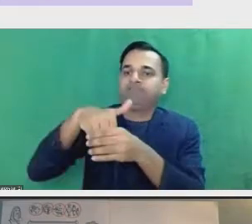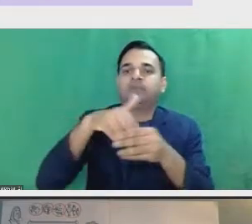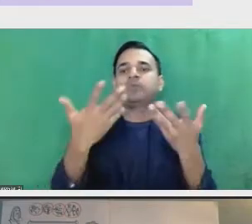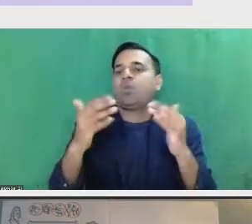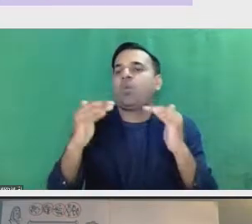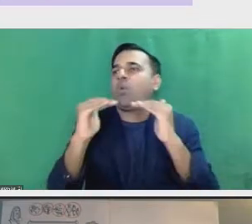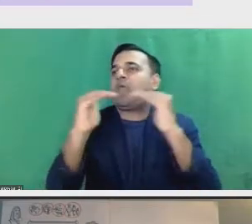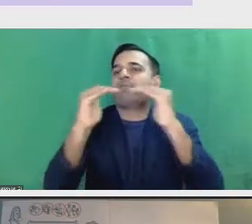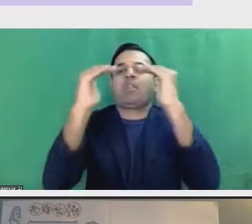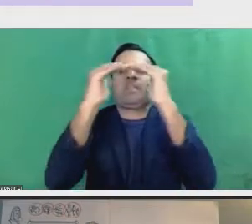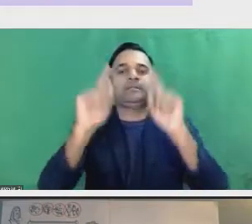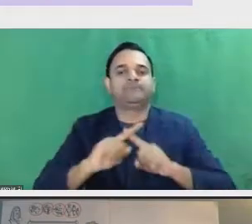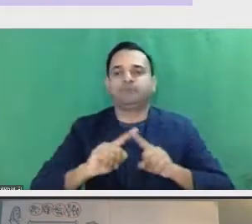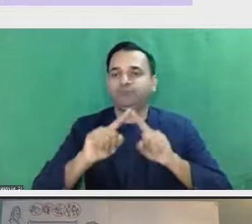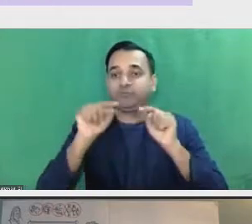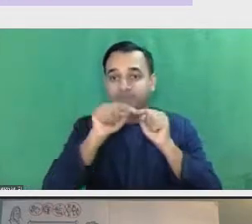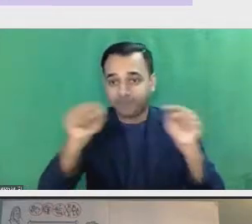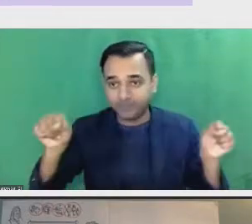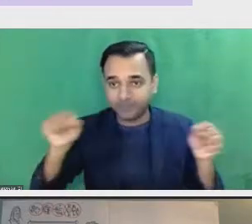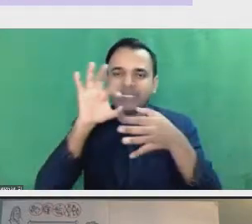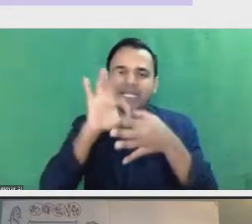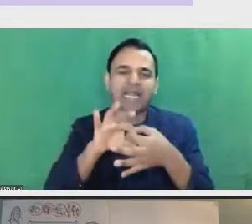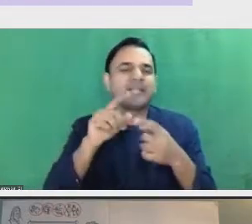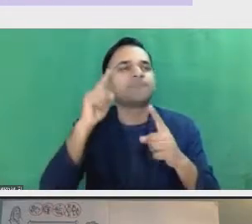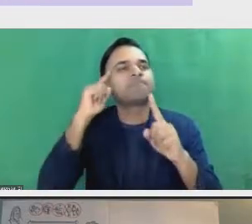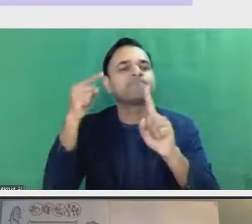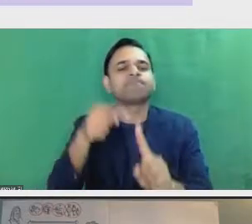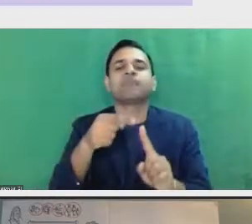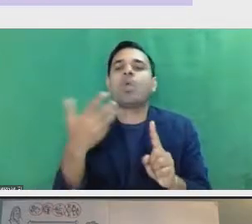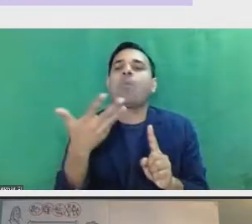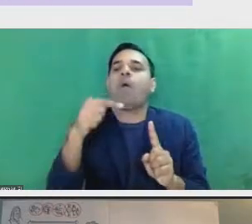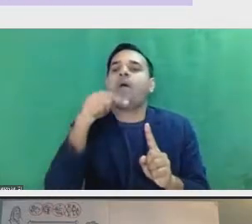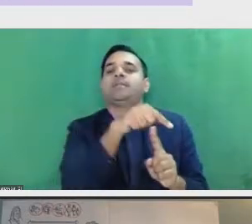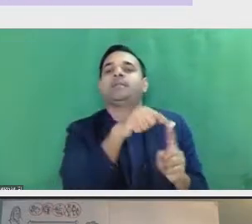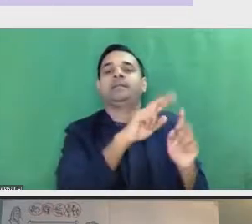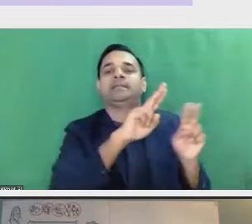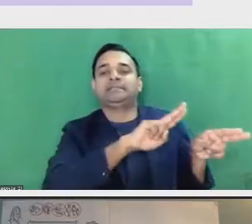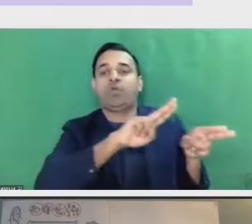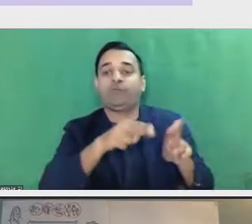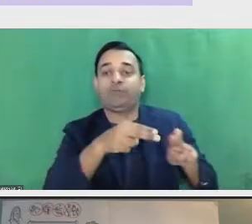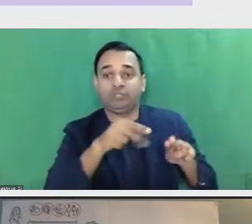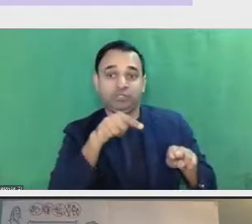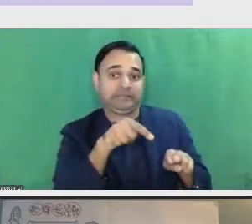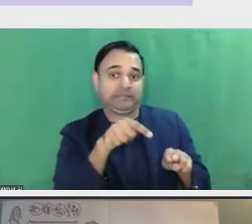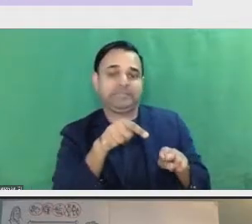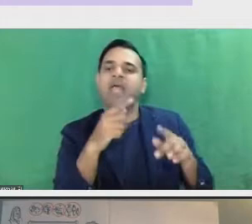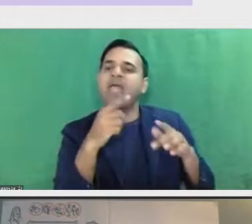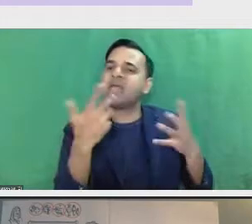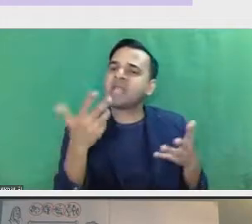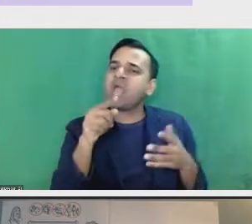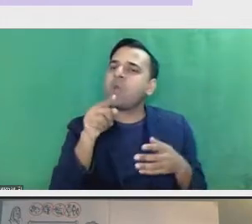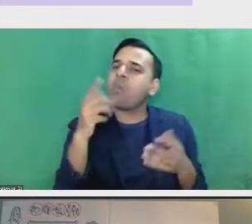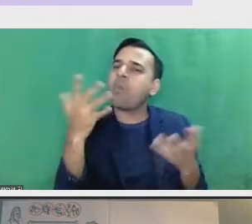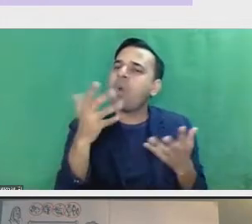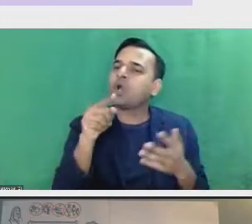of policies and action points? Thank you, Maya. En el marco mundial para la